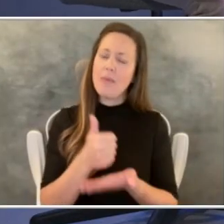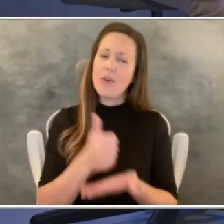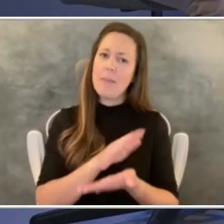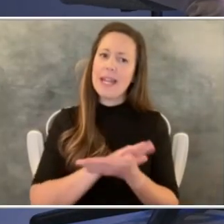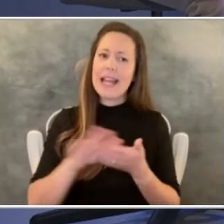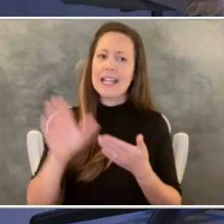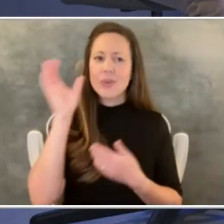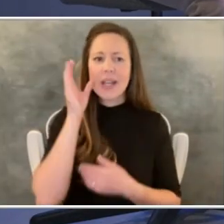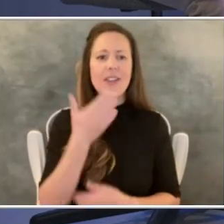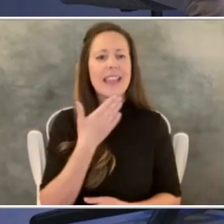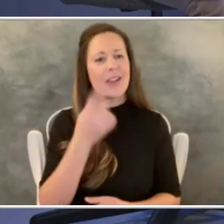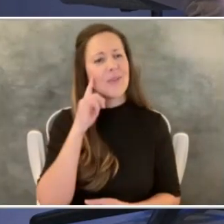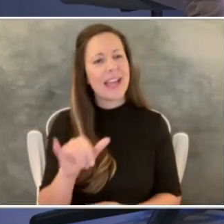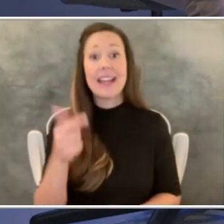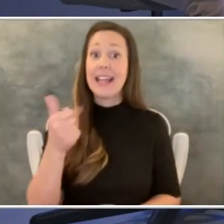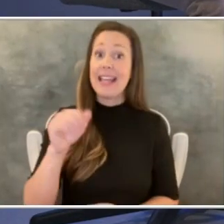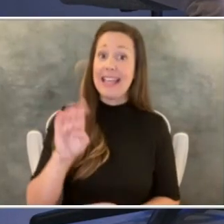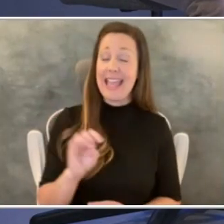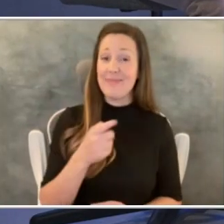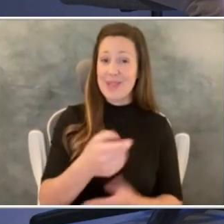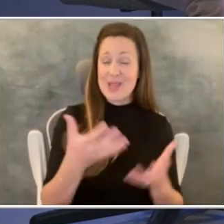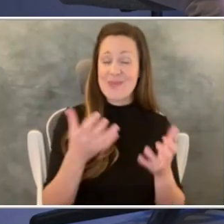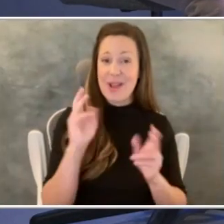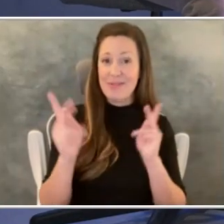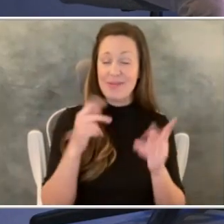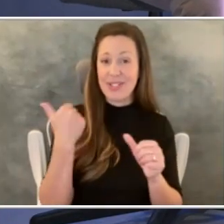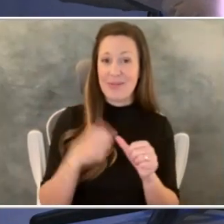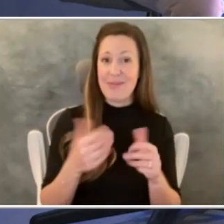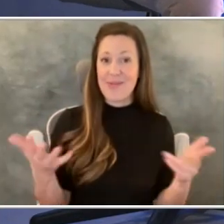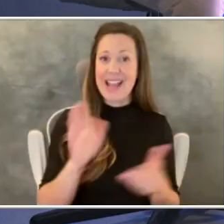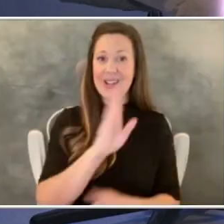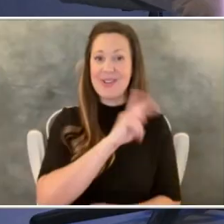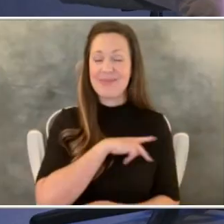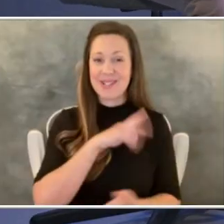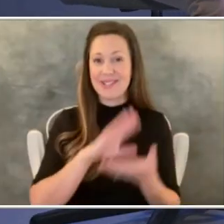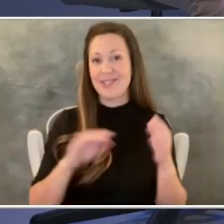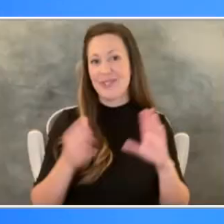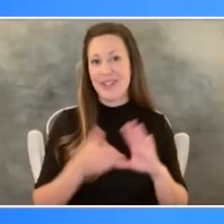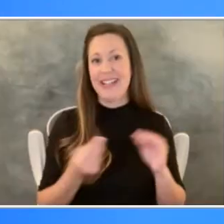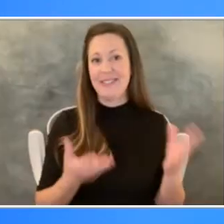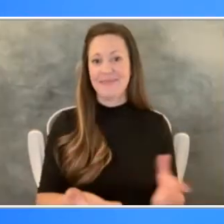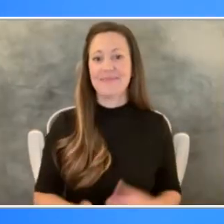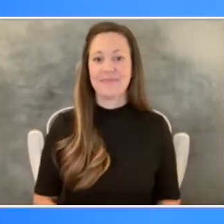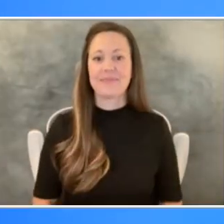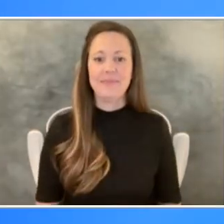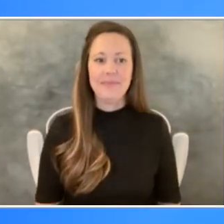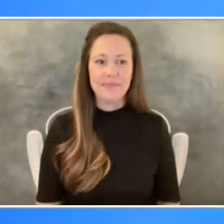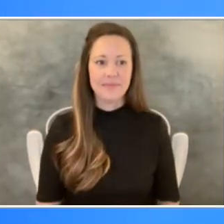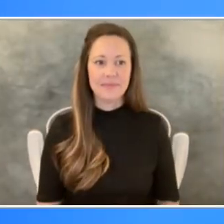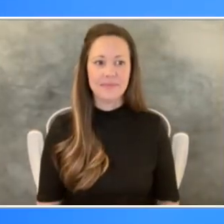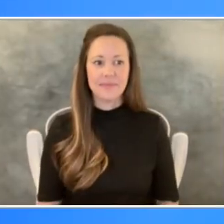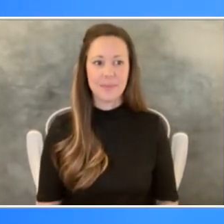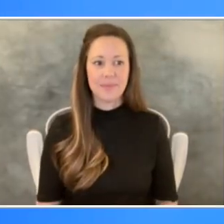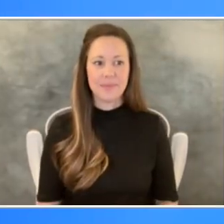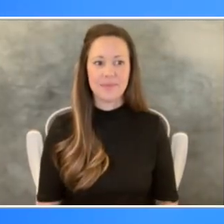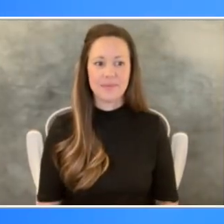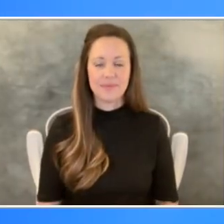that. Gabe, what's the big takeaway from your personal story? What do you want us to know? Just really